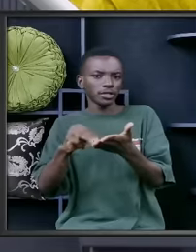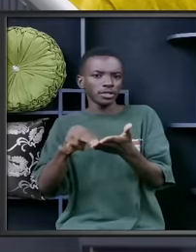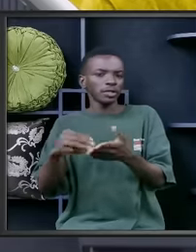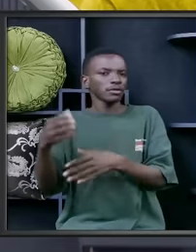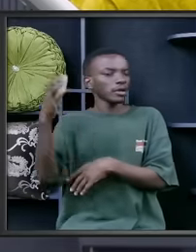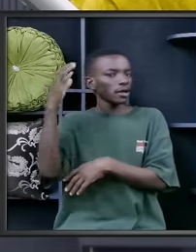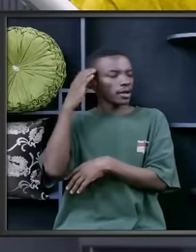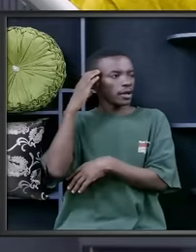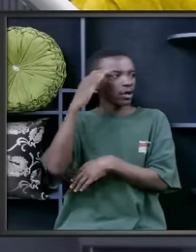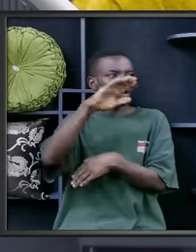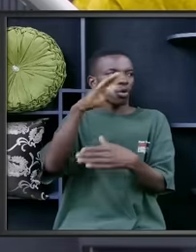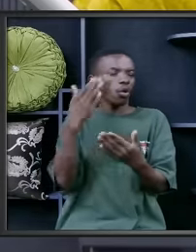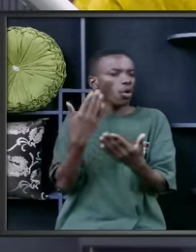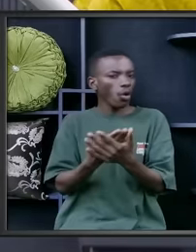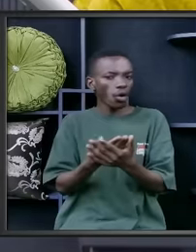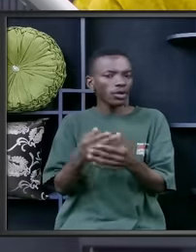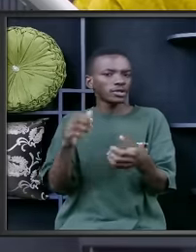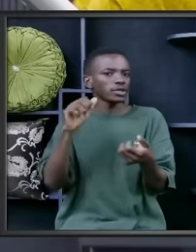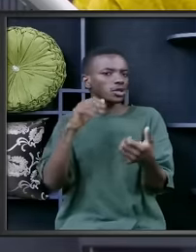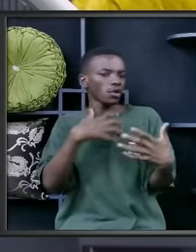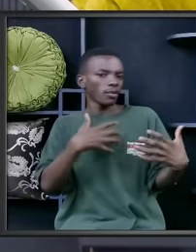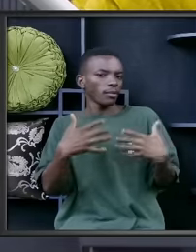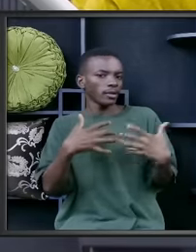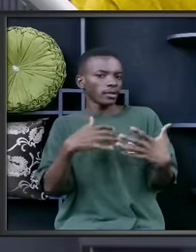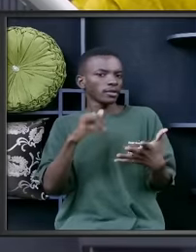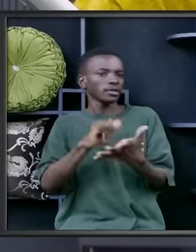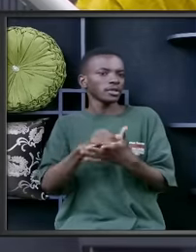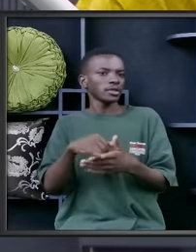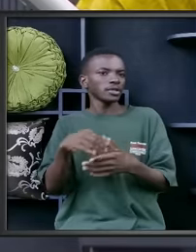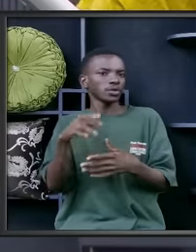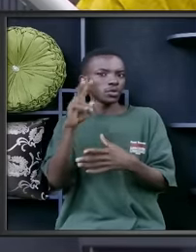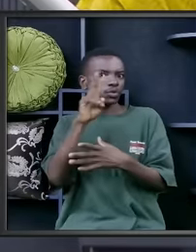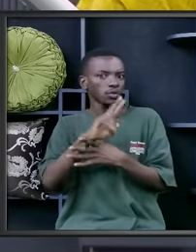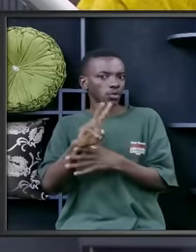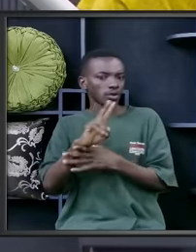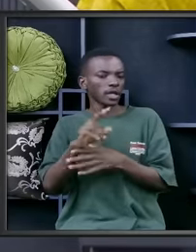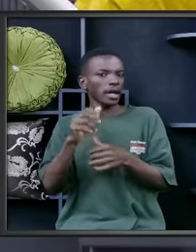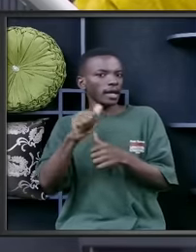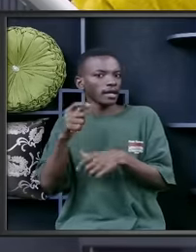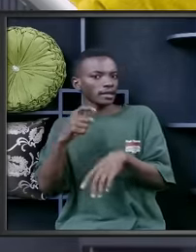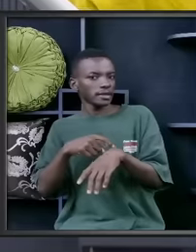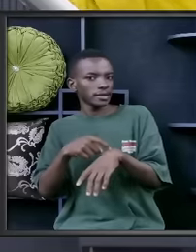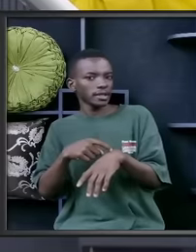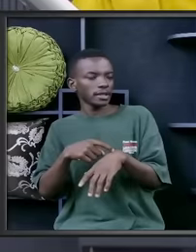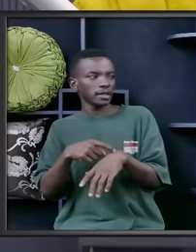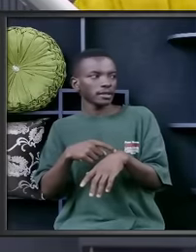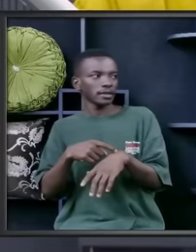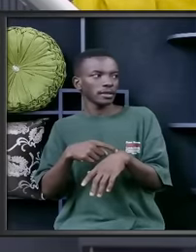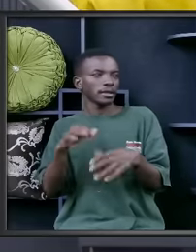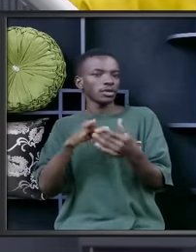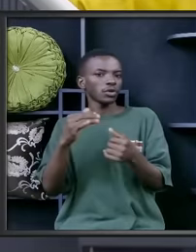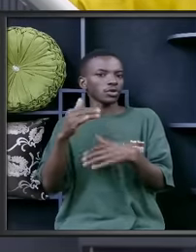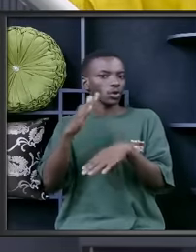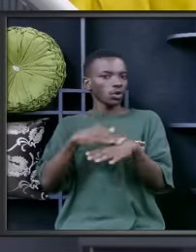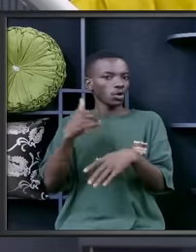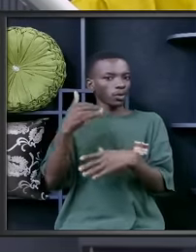you hear all the allegations so that he will watch him. Okay. So that any time he won't respond,